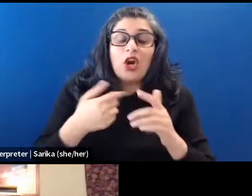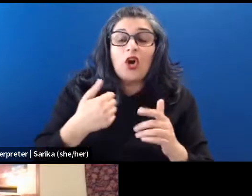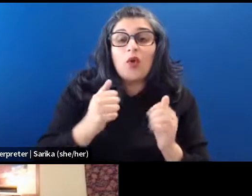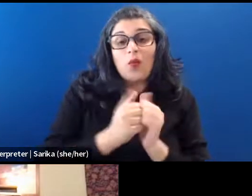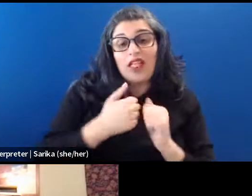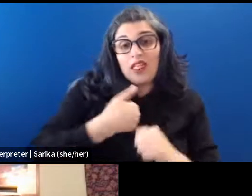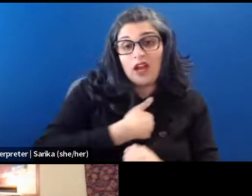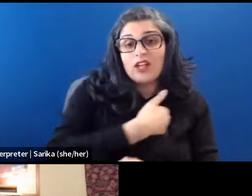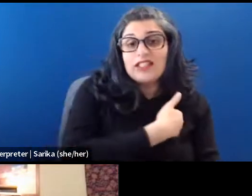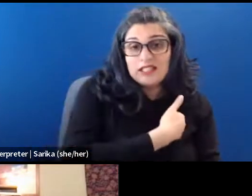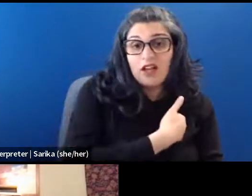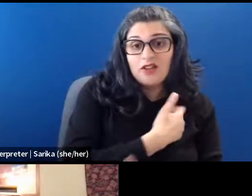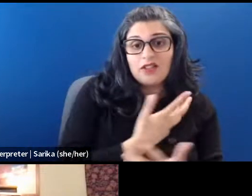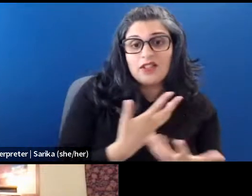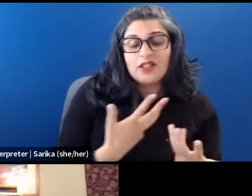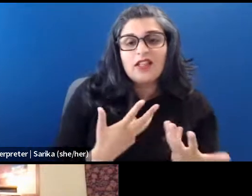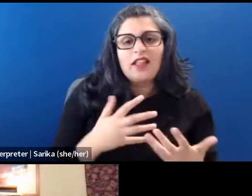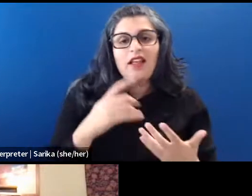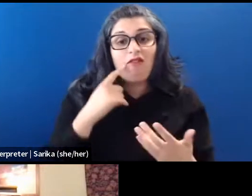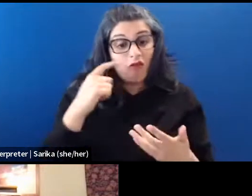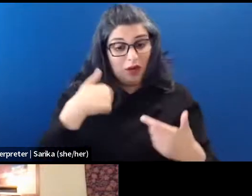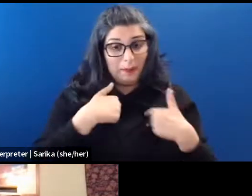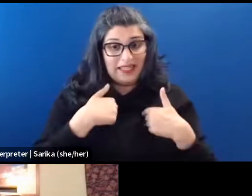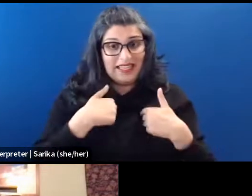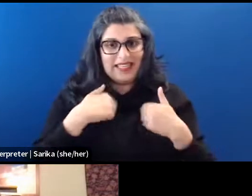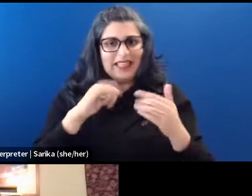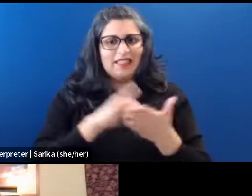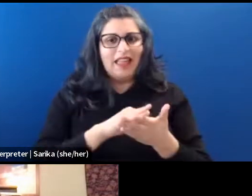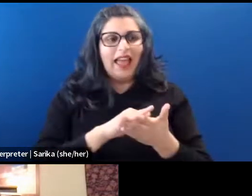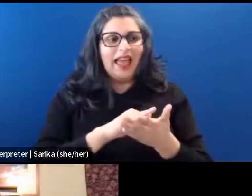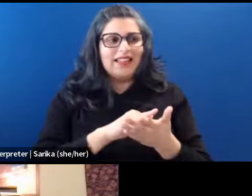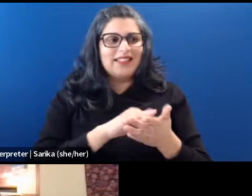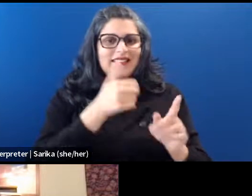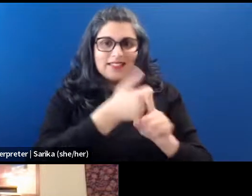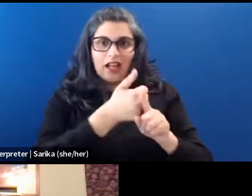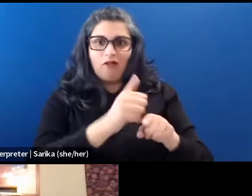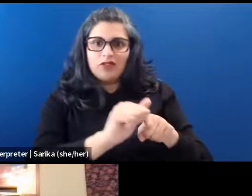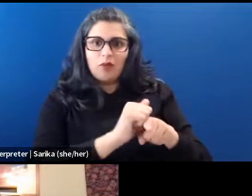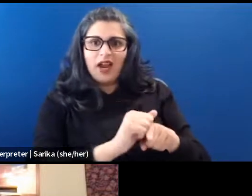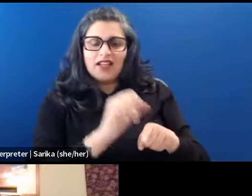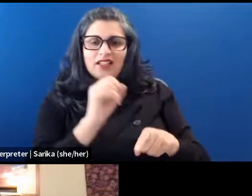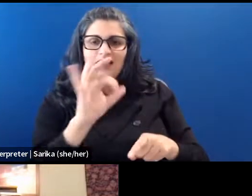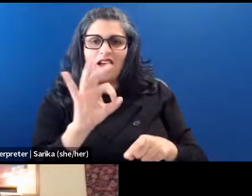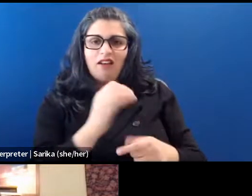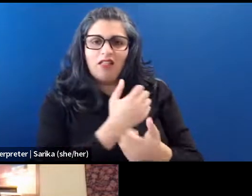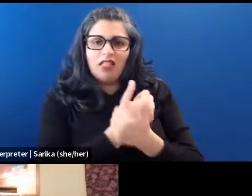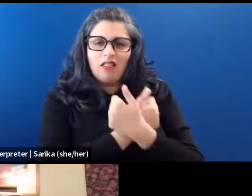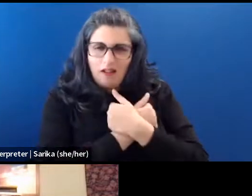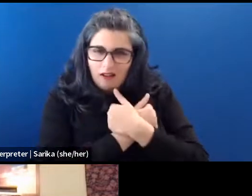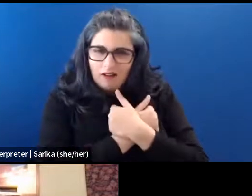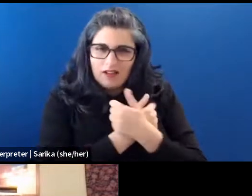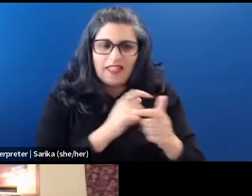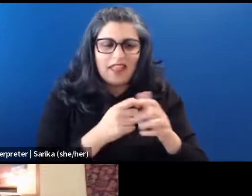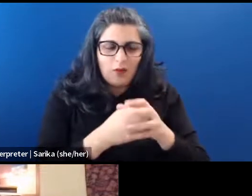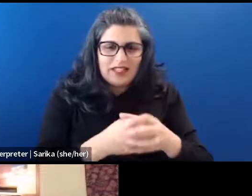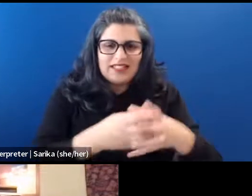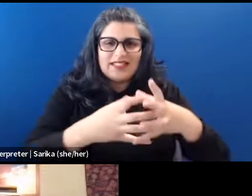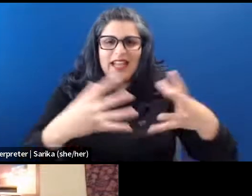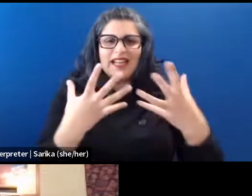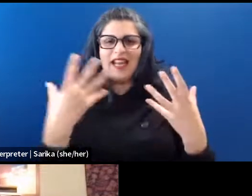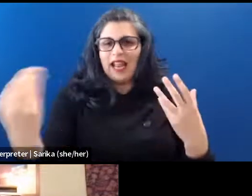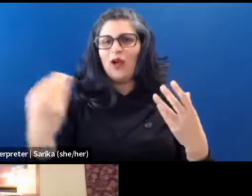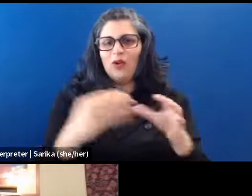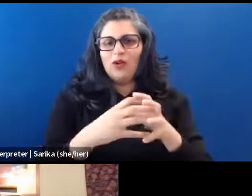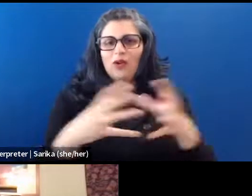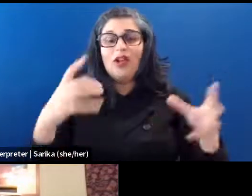ourselves. And for me, that is the practice of love. And then we extend it outwards. And I do think for Black